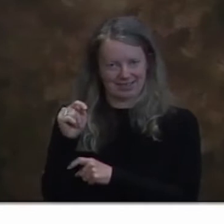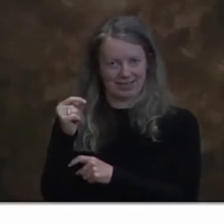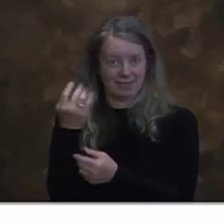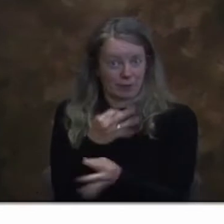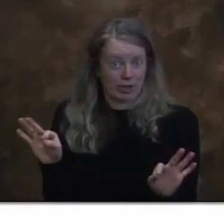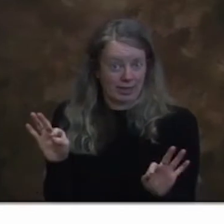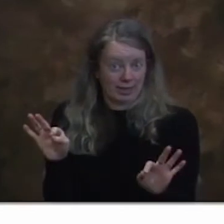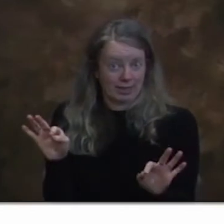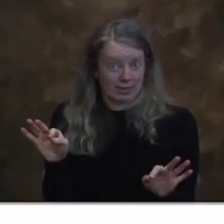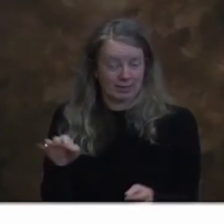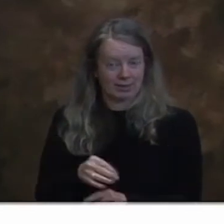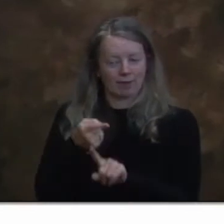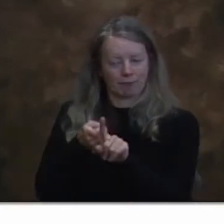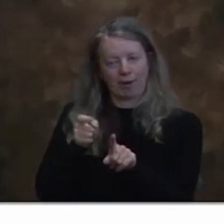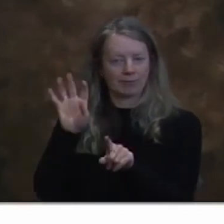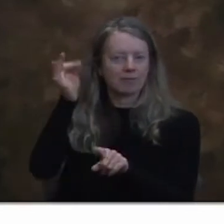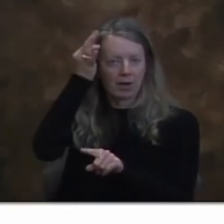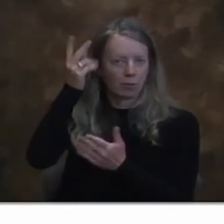from their federal program.